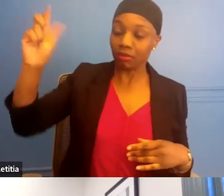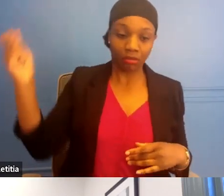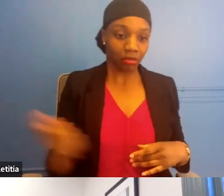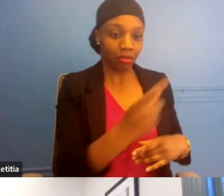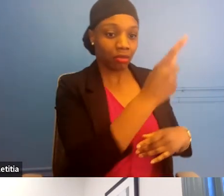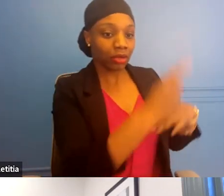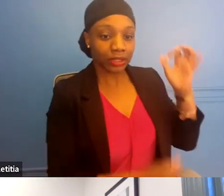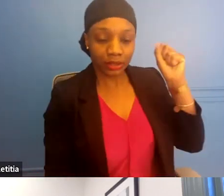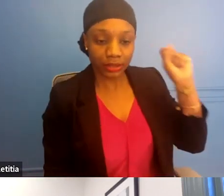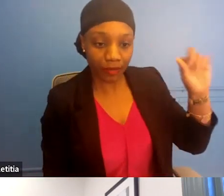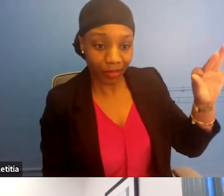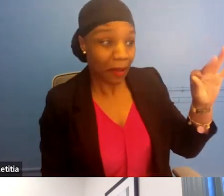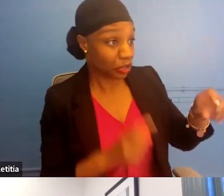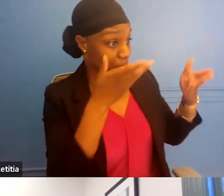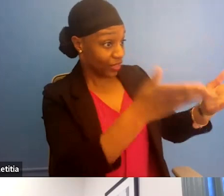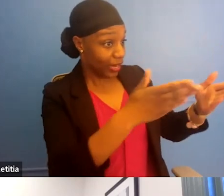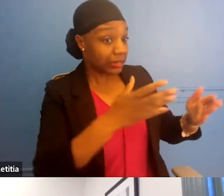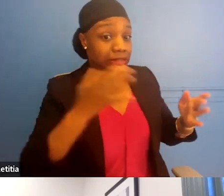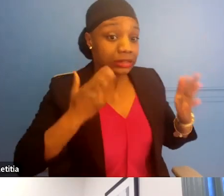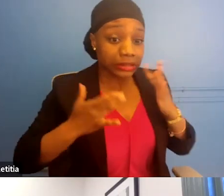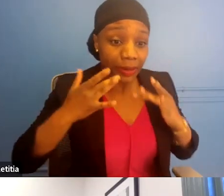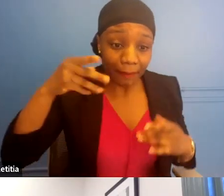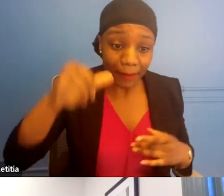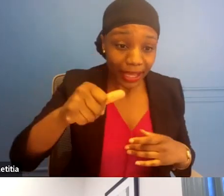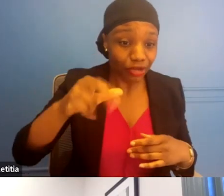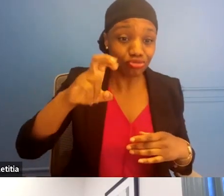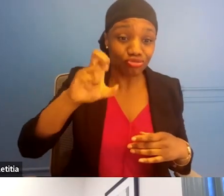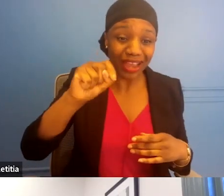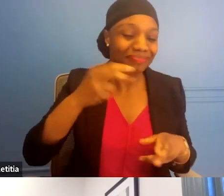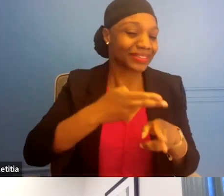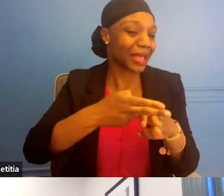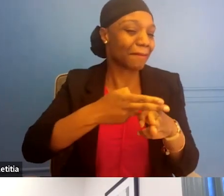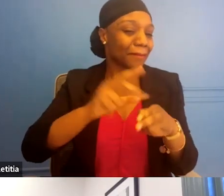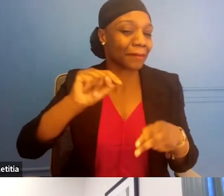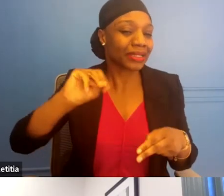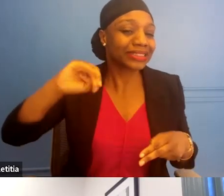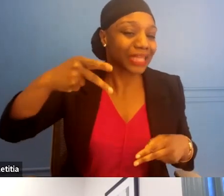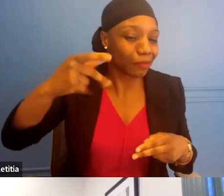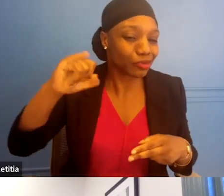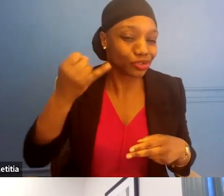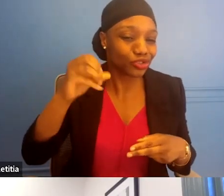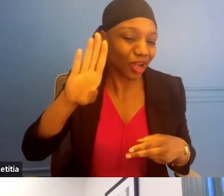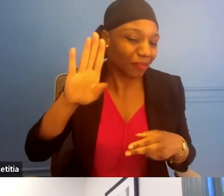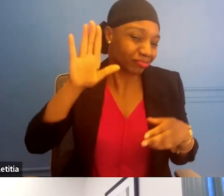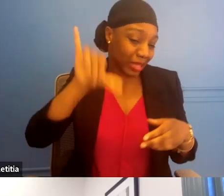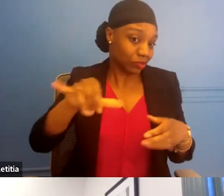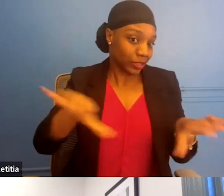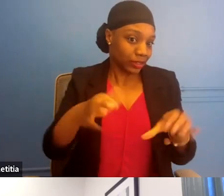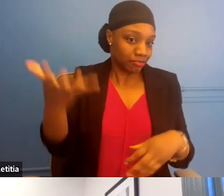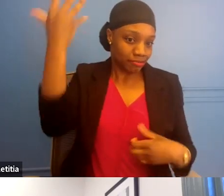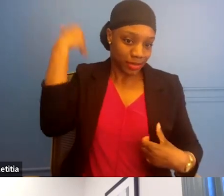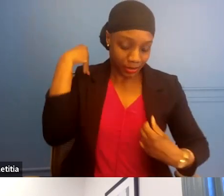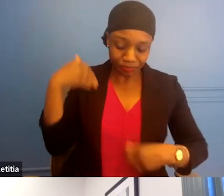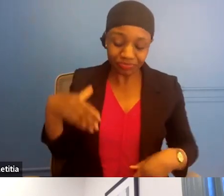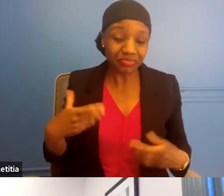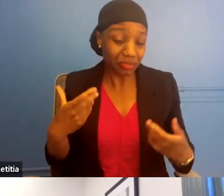So same thing, I needed to pay my rent. So I took a job as a temp at the time because that's what you did back then. And depending on